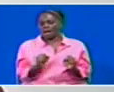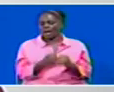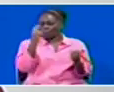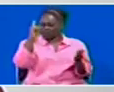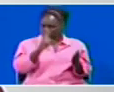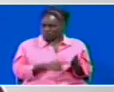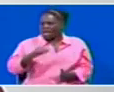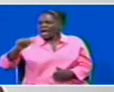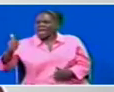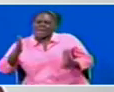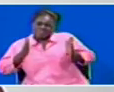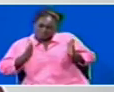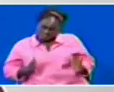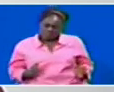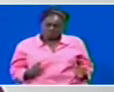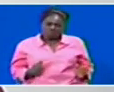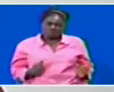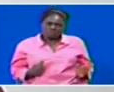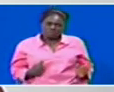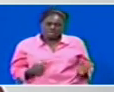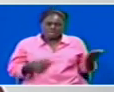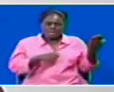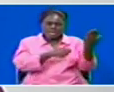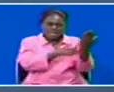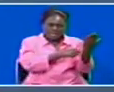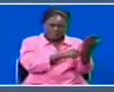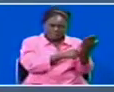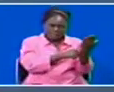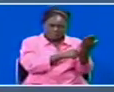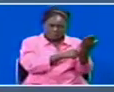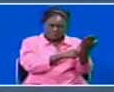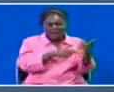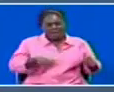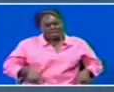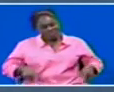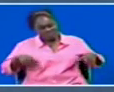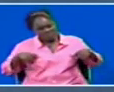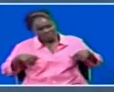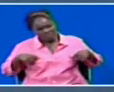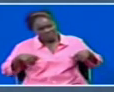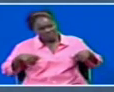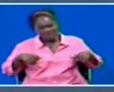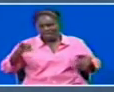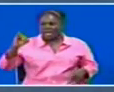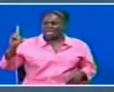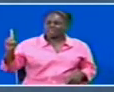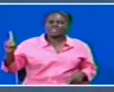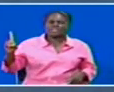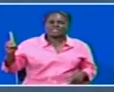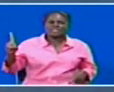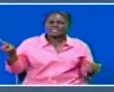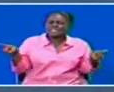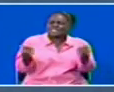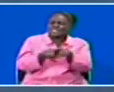that somebody else with a name who is alive with an ID